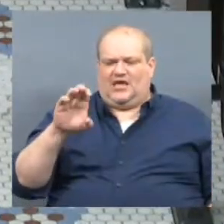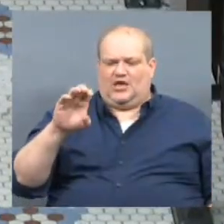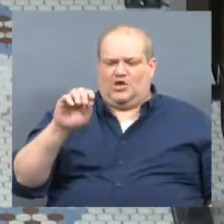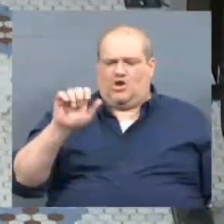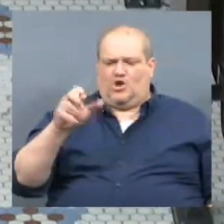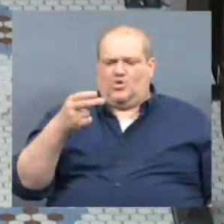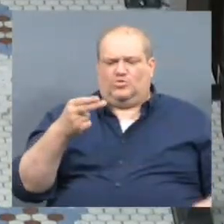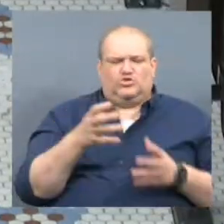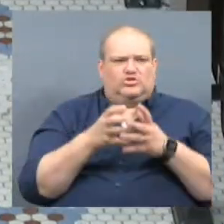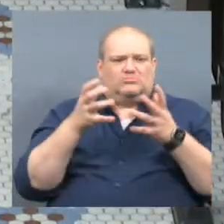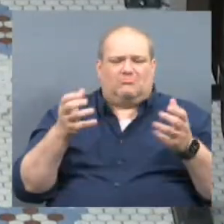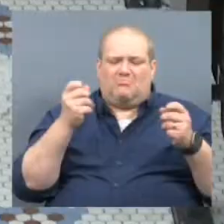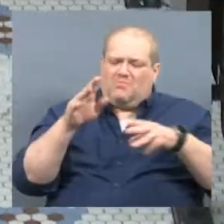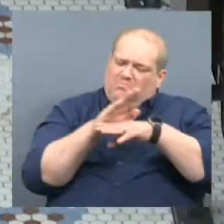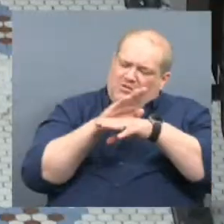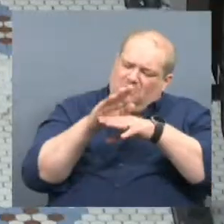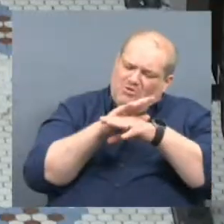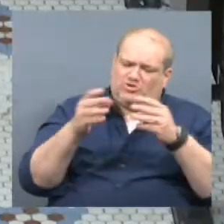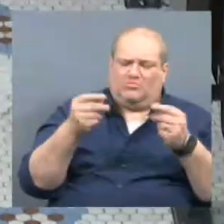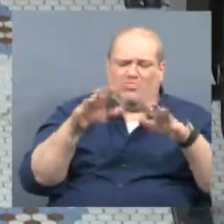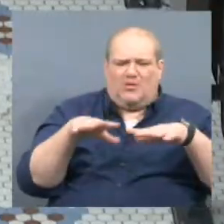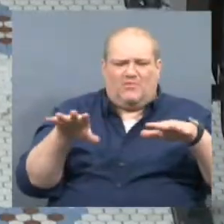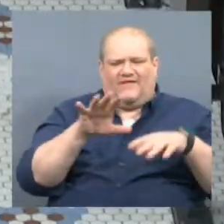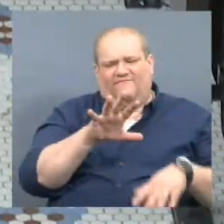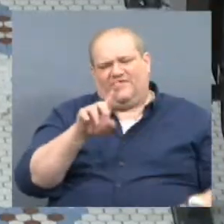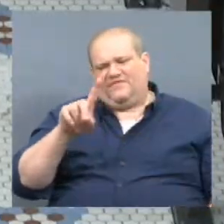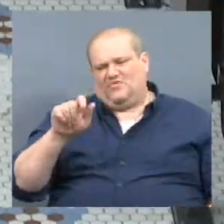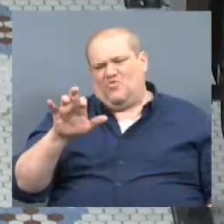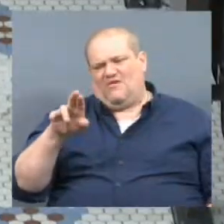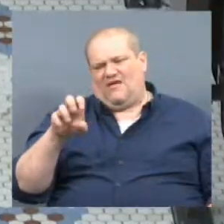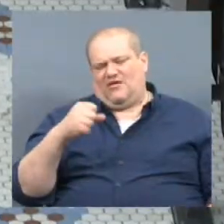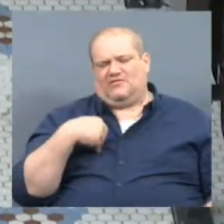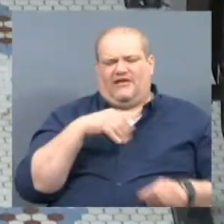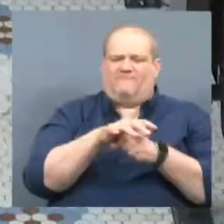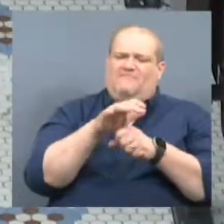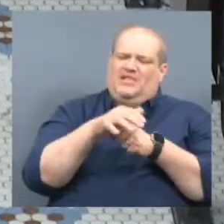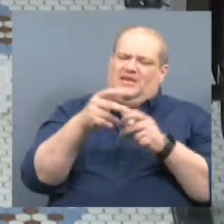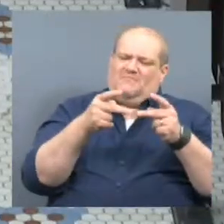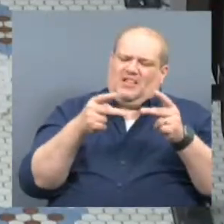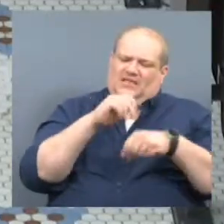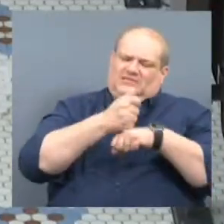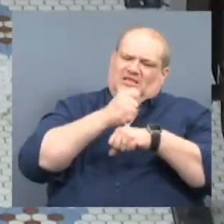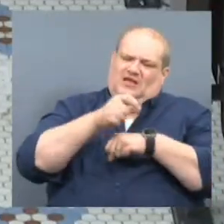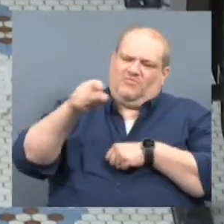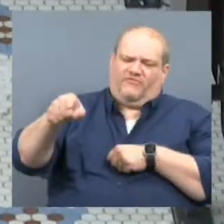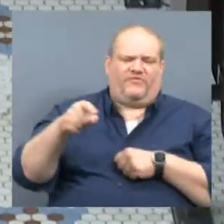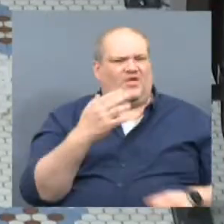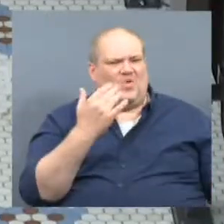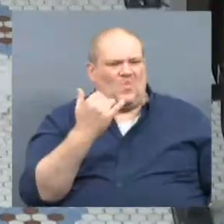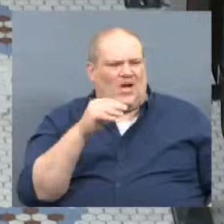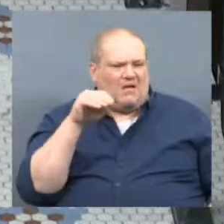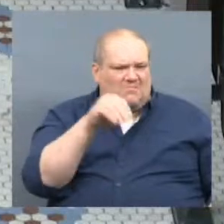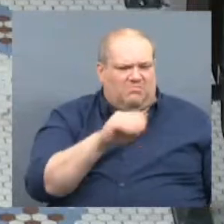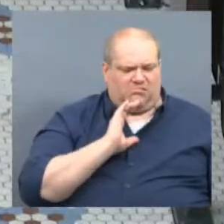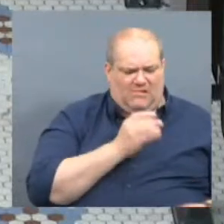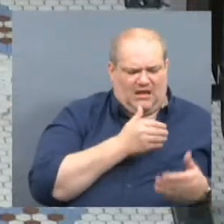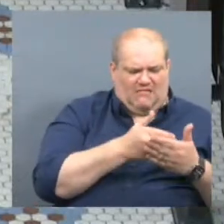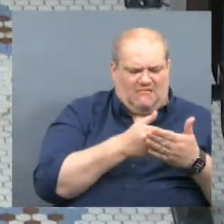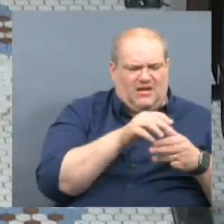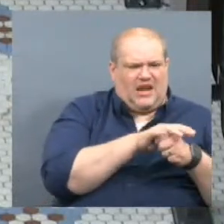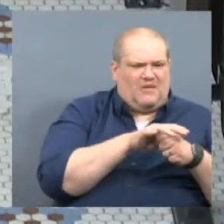so much commercial property. 51 acres. You got plenty of places to go with that. Why would you want to go right in our